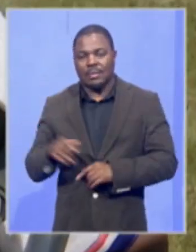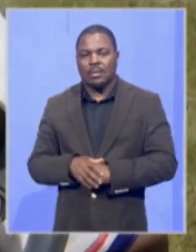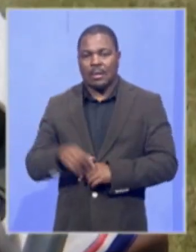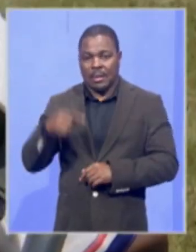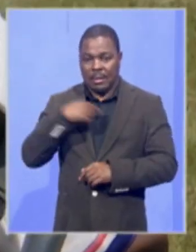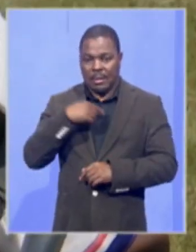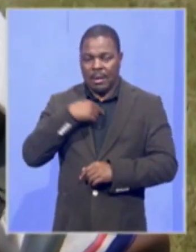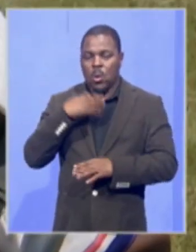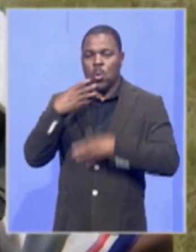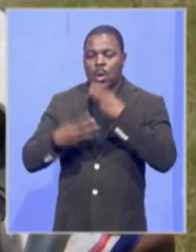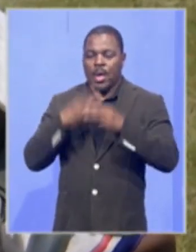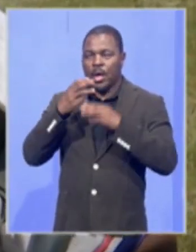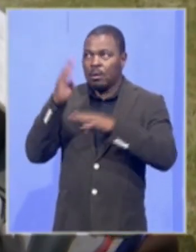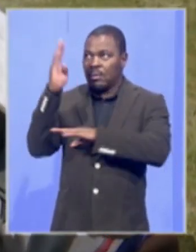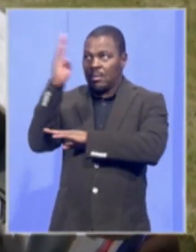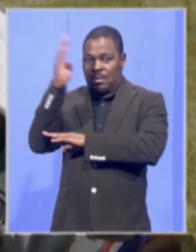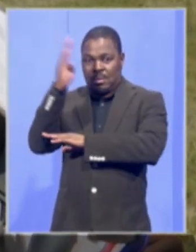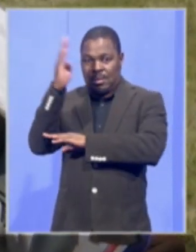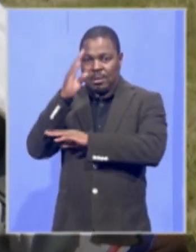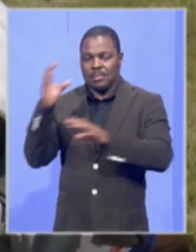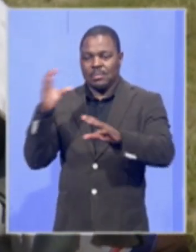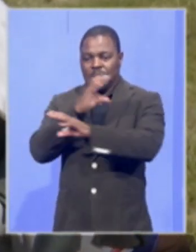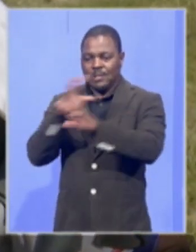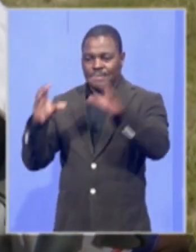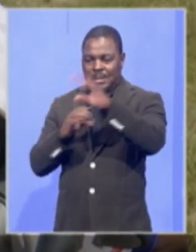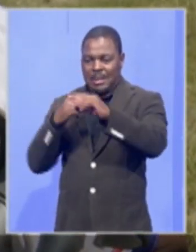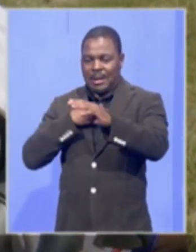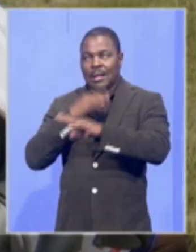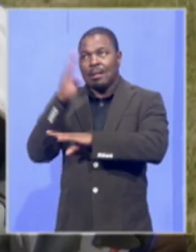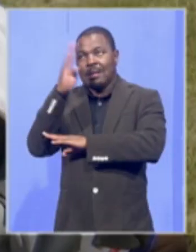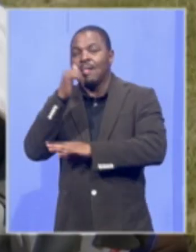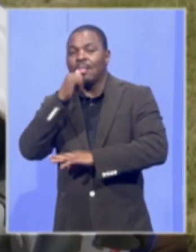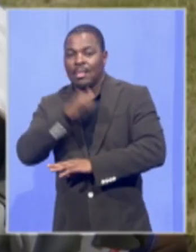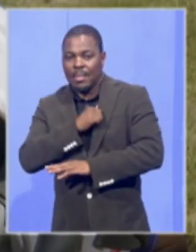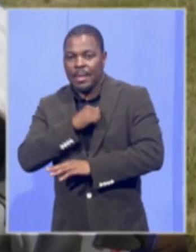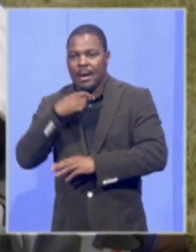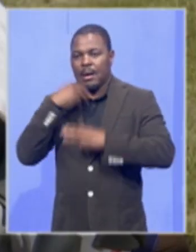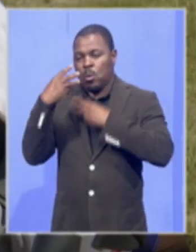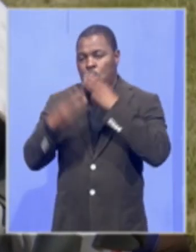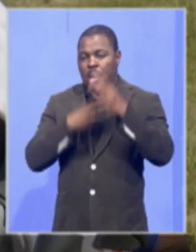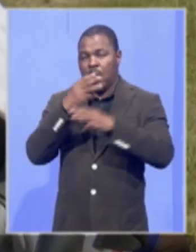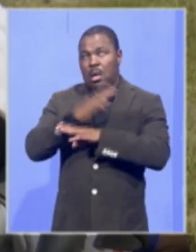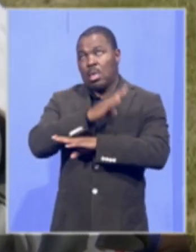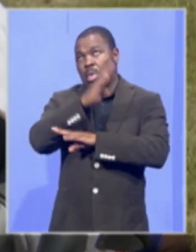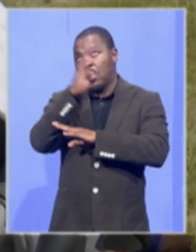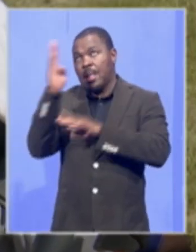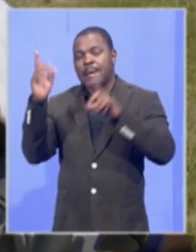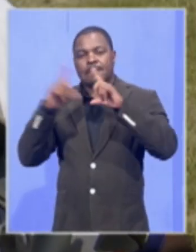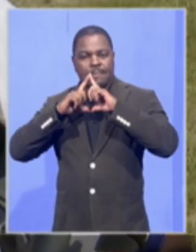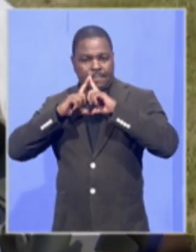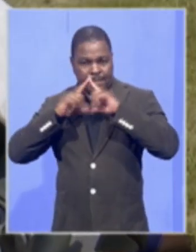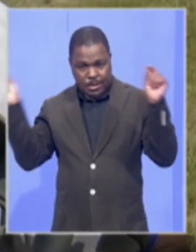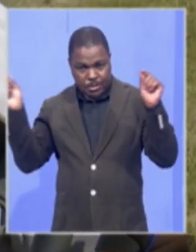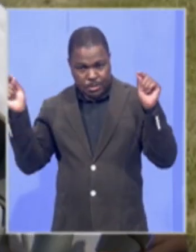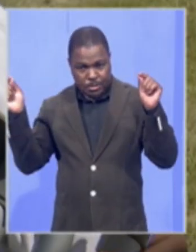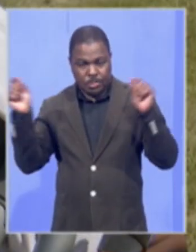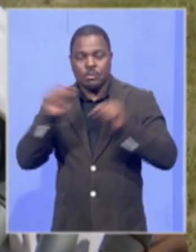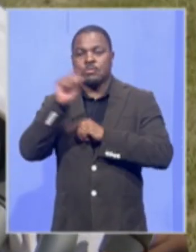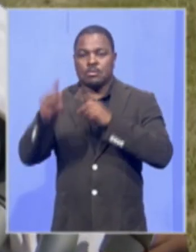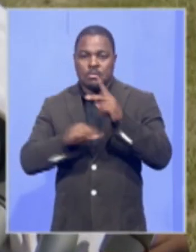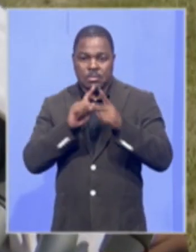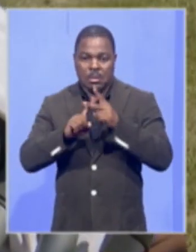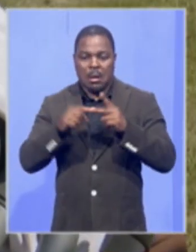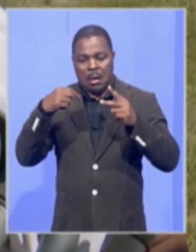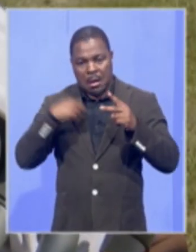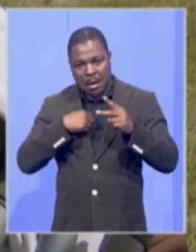ya chief ya mosehare ke sebeditse chief ya ka e qeta ha ke shaisa itse ha ke